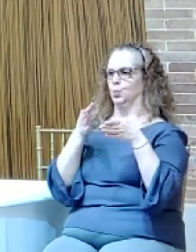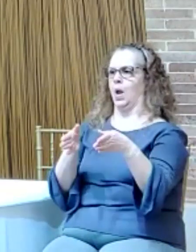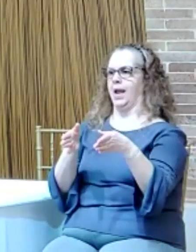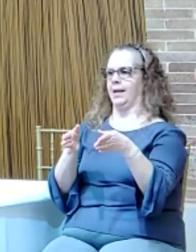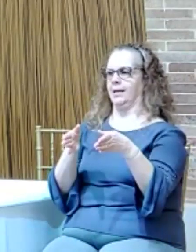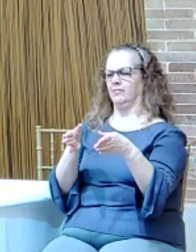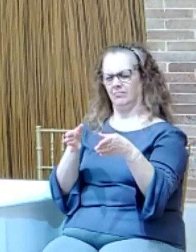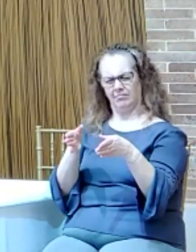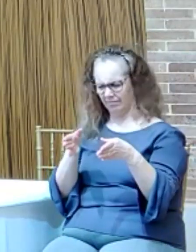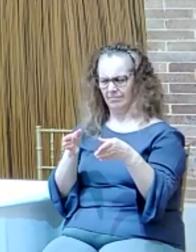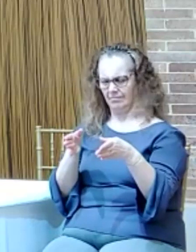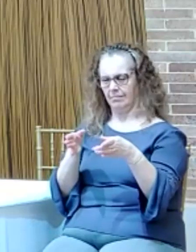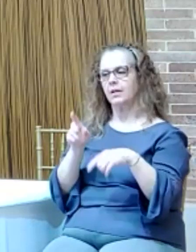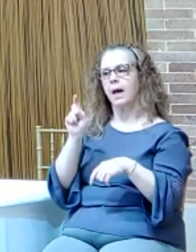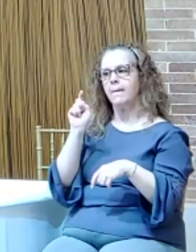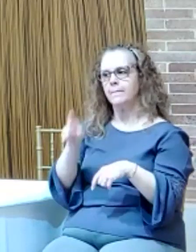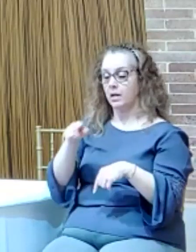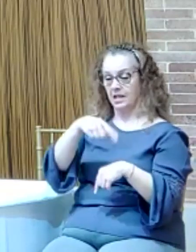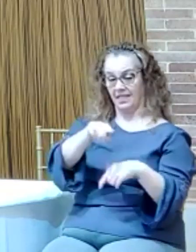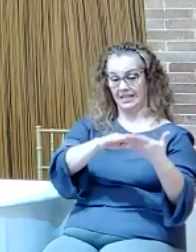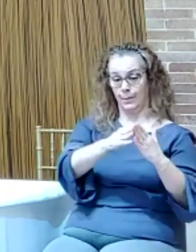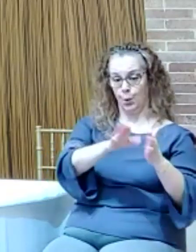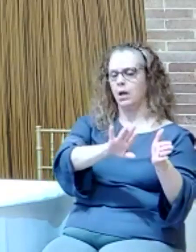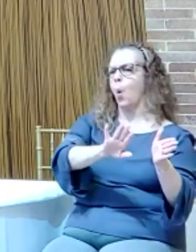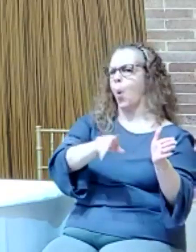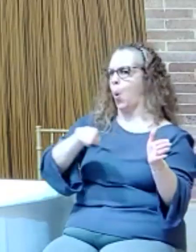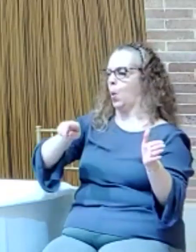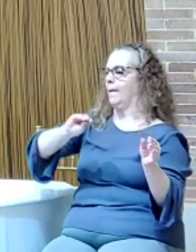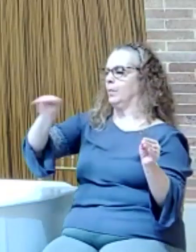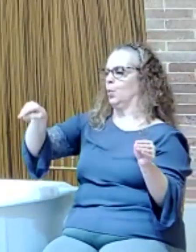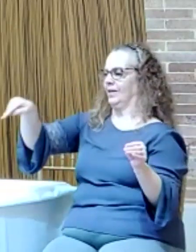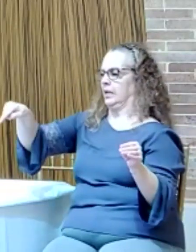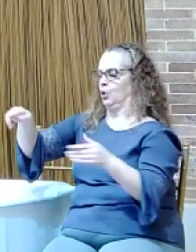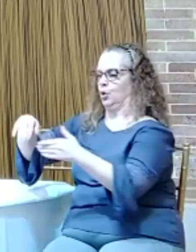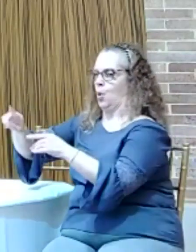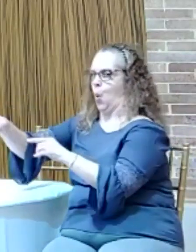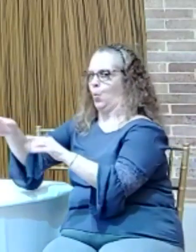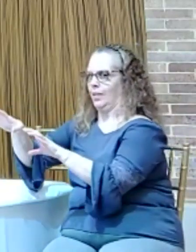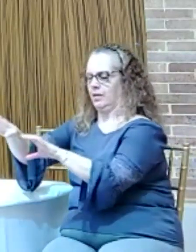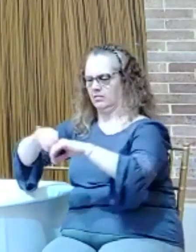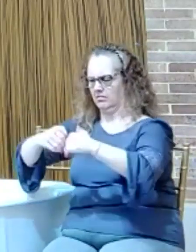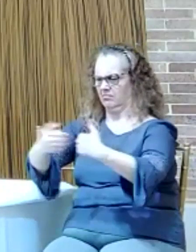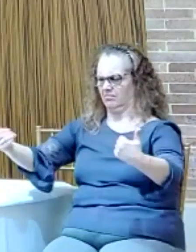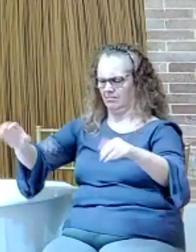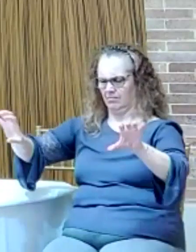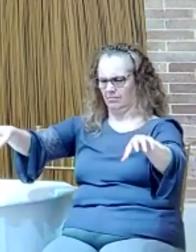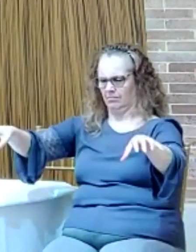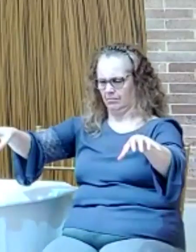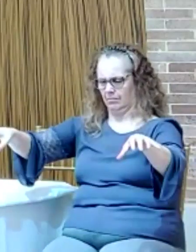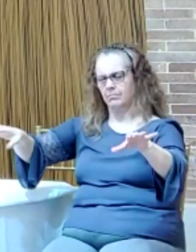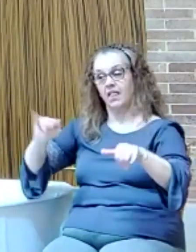exclude certain populations from communities now that was the 1920s fast